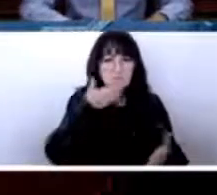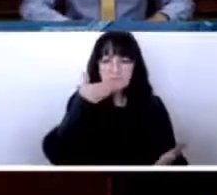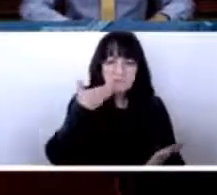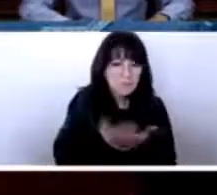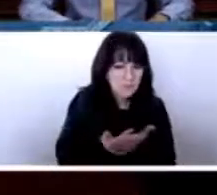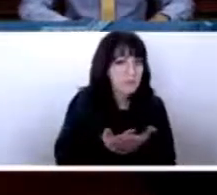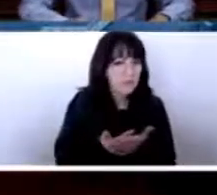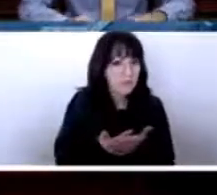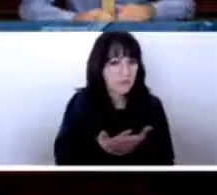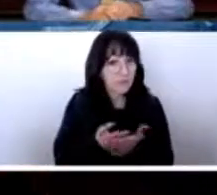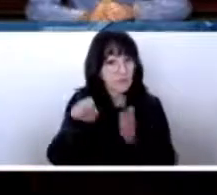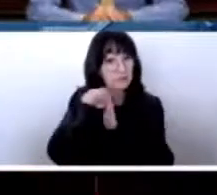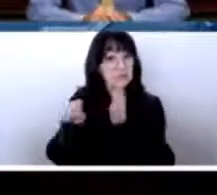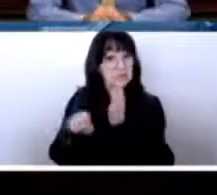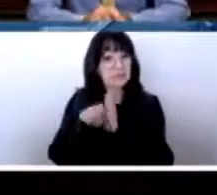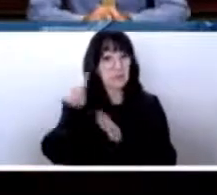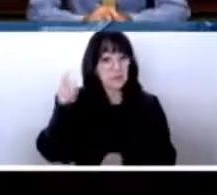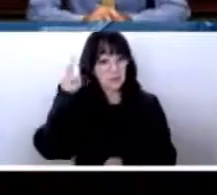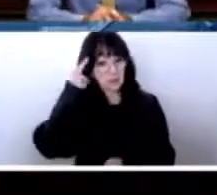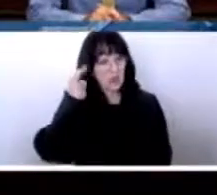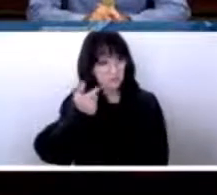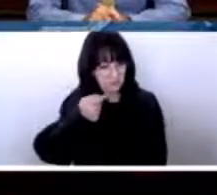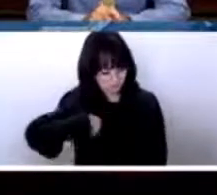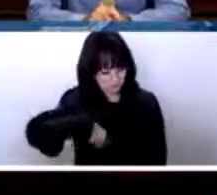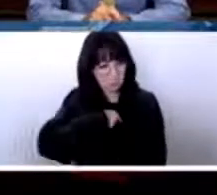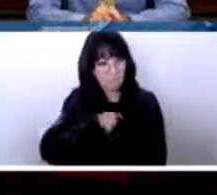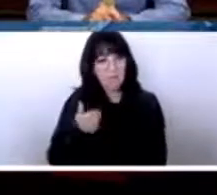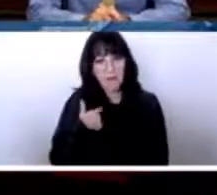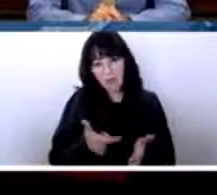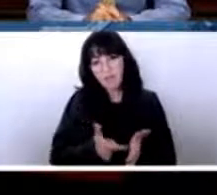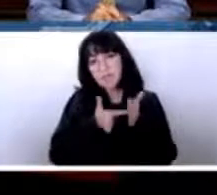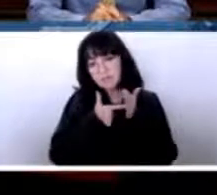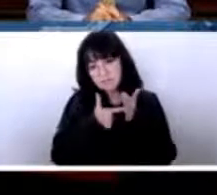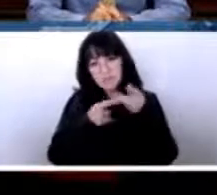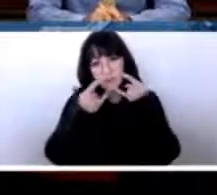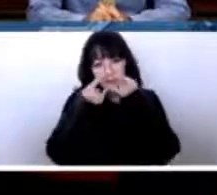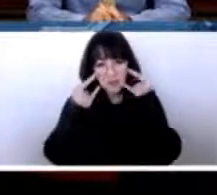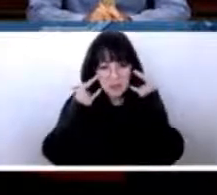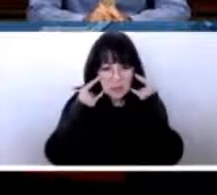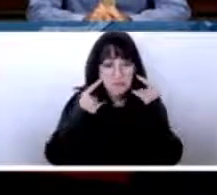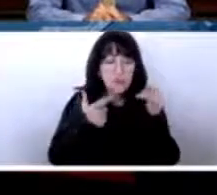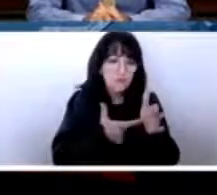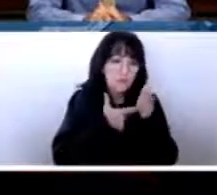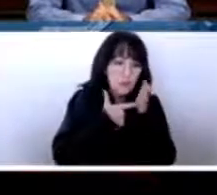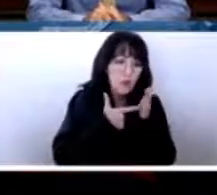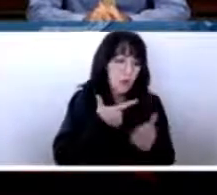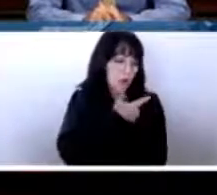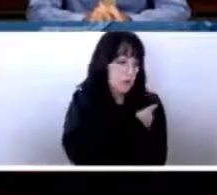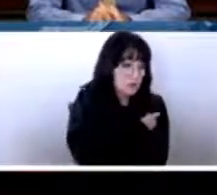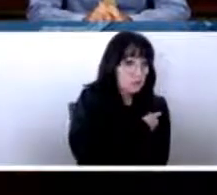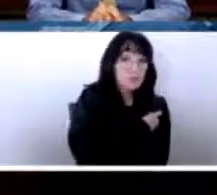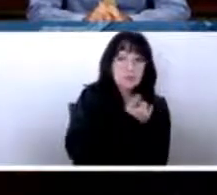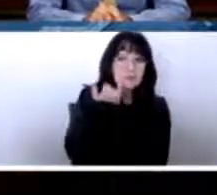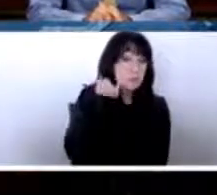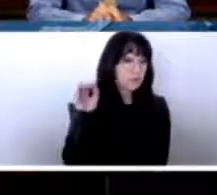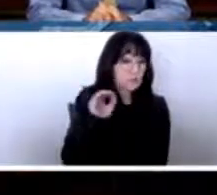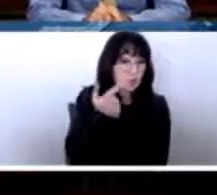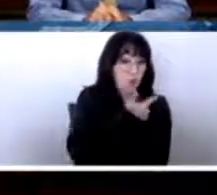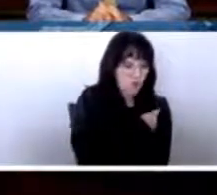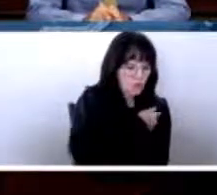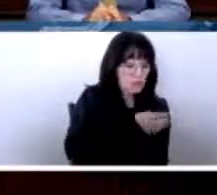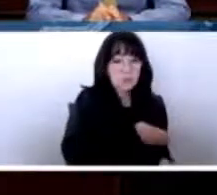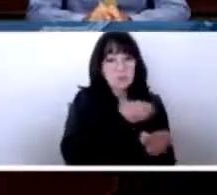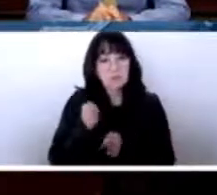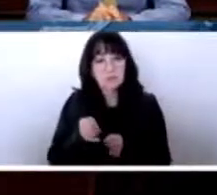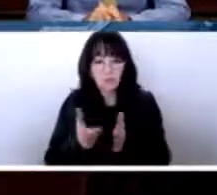state government, we have mask mandate and vaccination requirement or testing, weekly testing. We're testing,